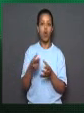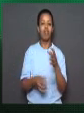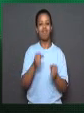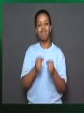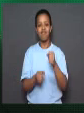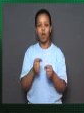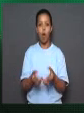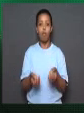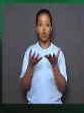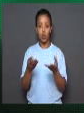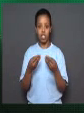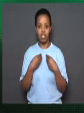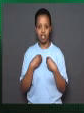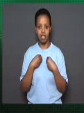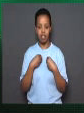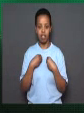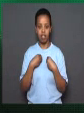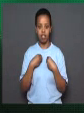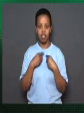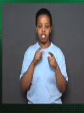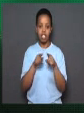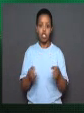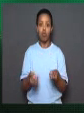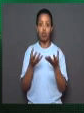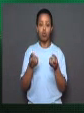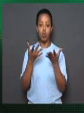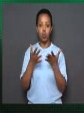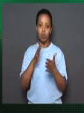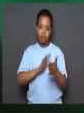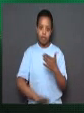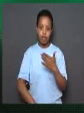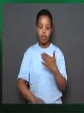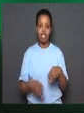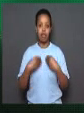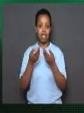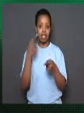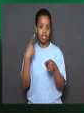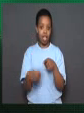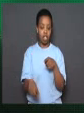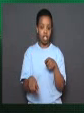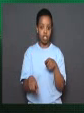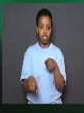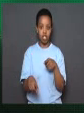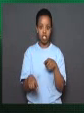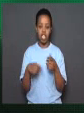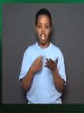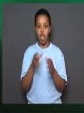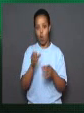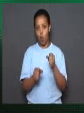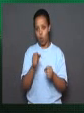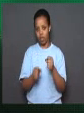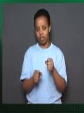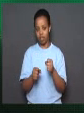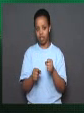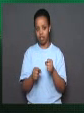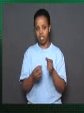milk, but does not have very many calves, would not do the dairy farmer very much